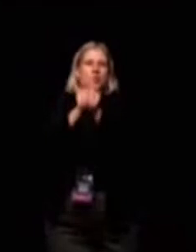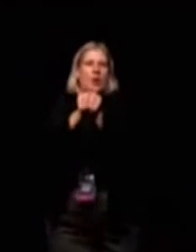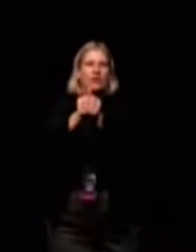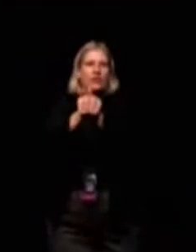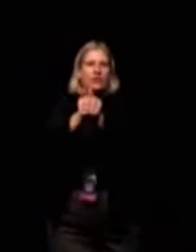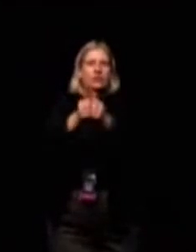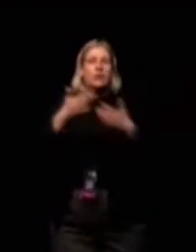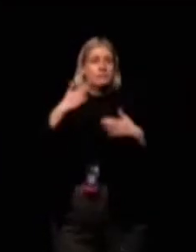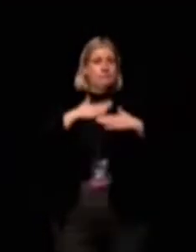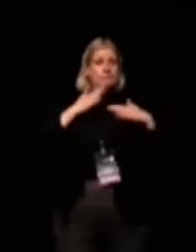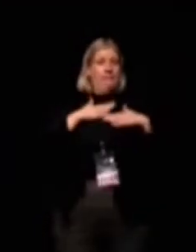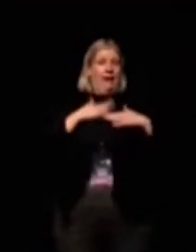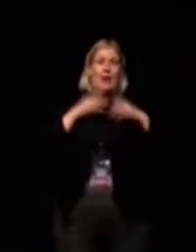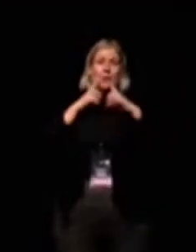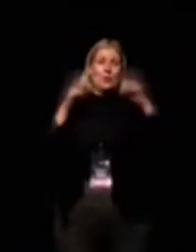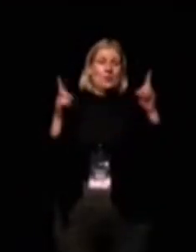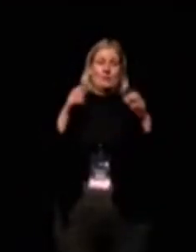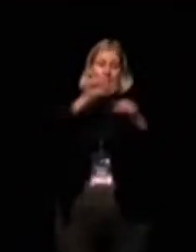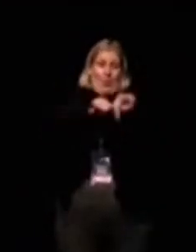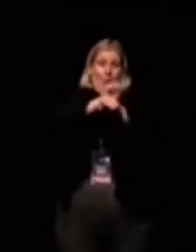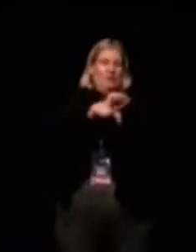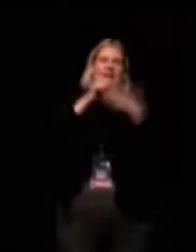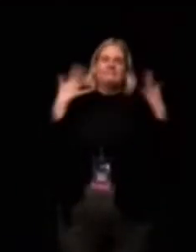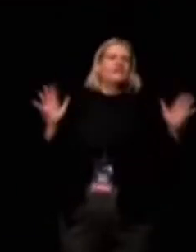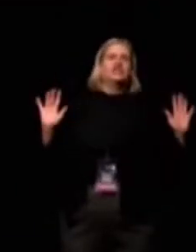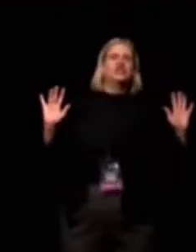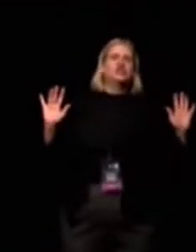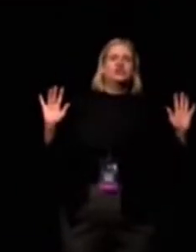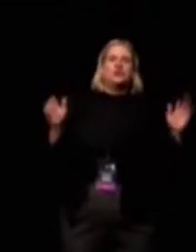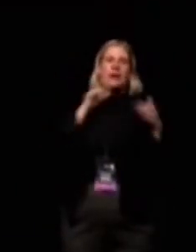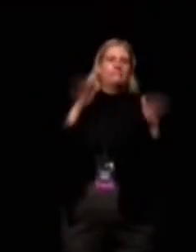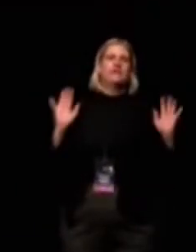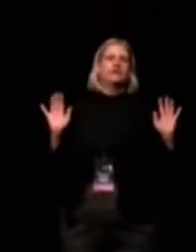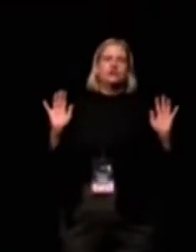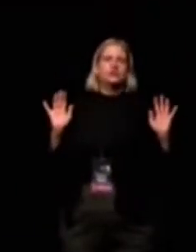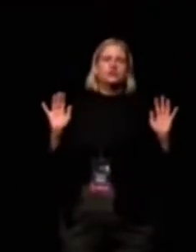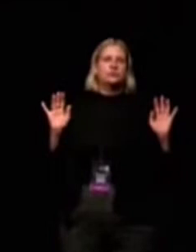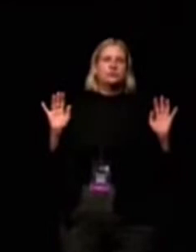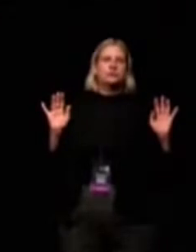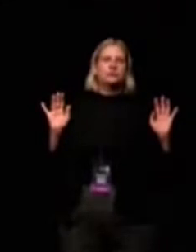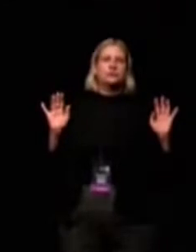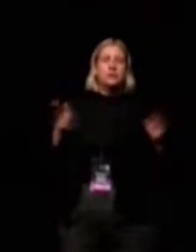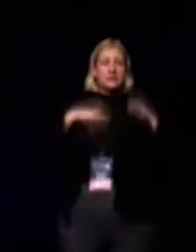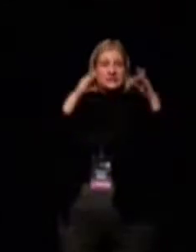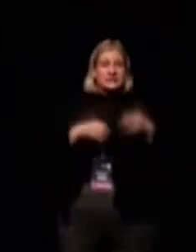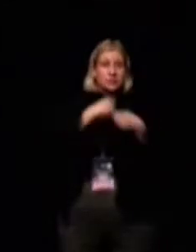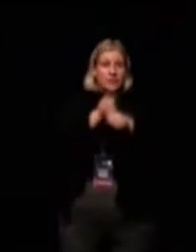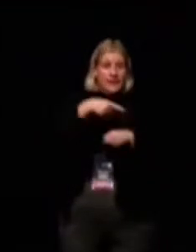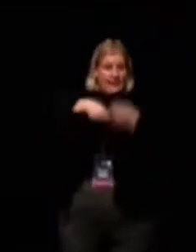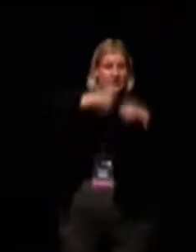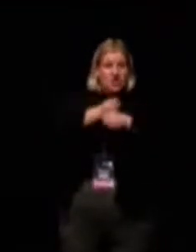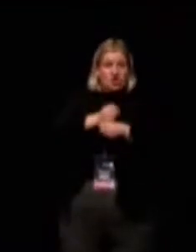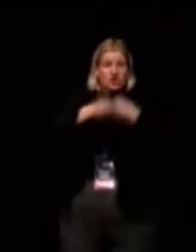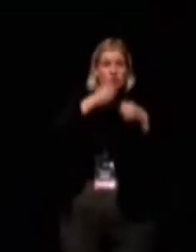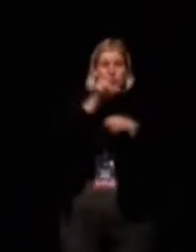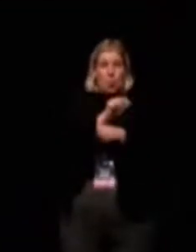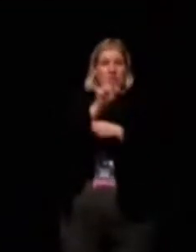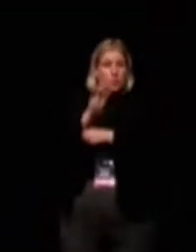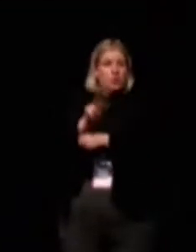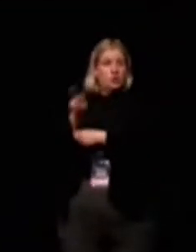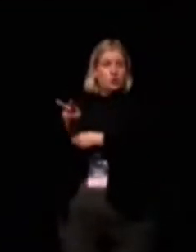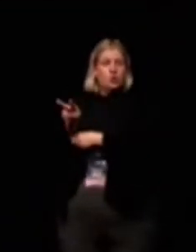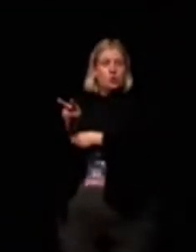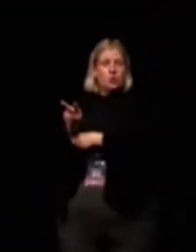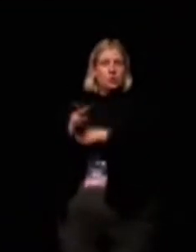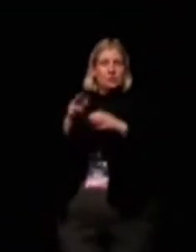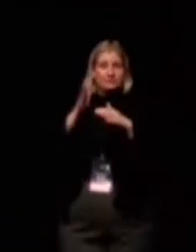And our work is far from done. Far from done. And the decisions we make in 2022